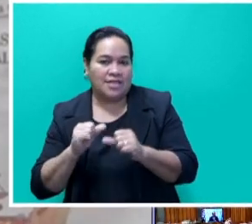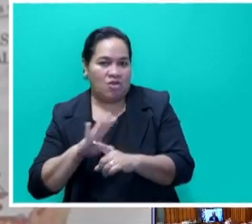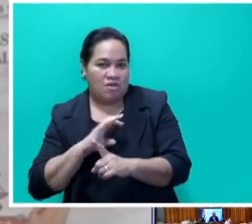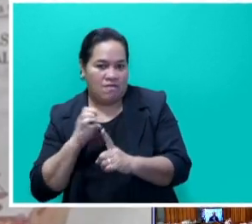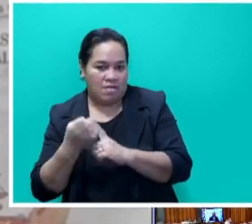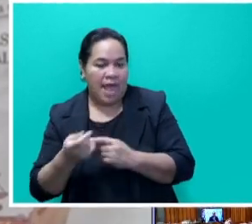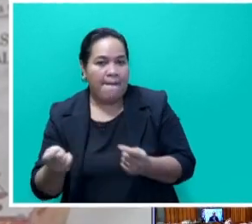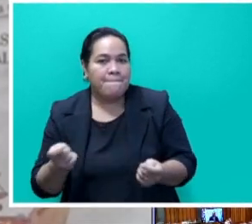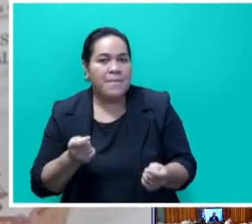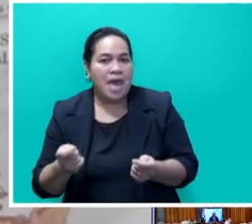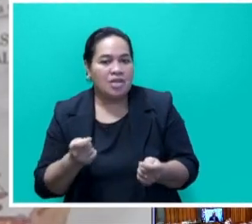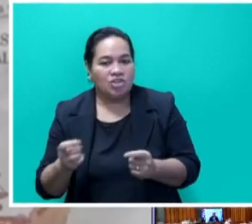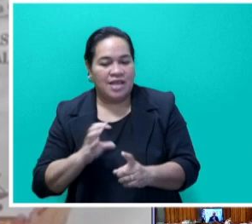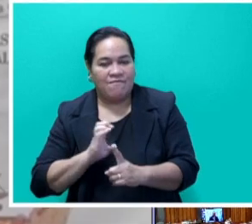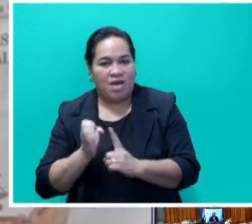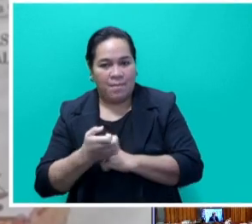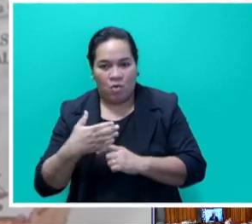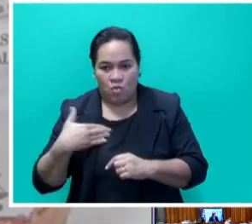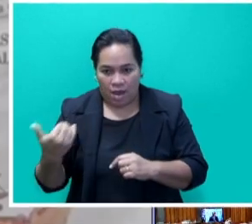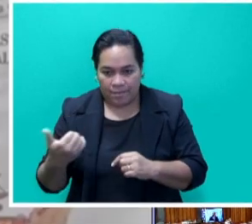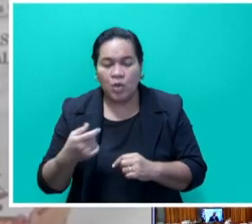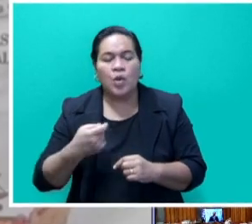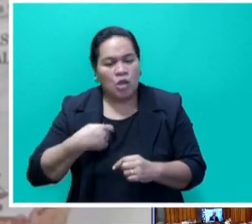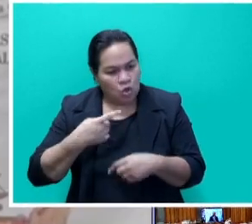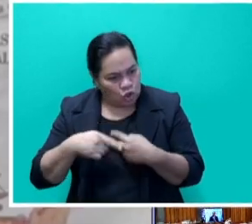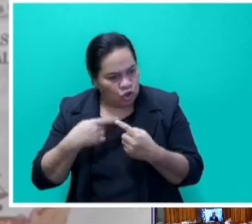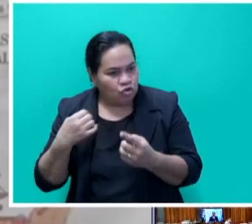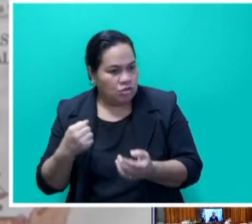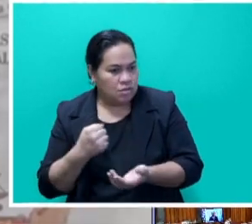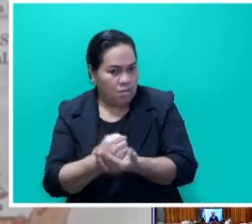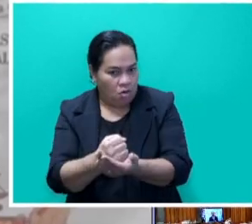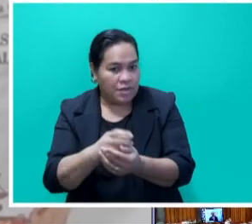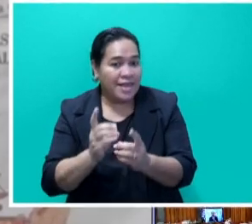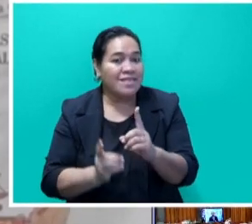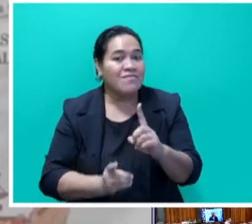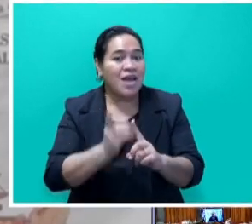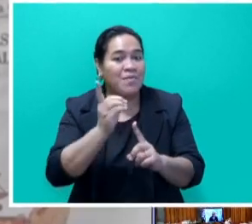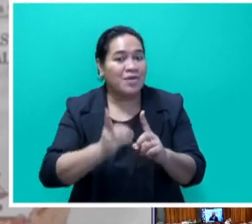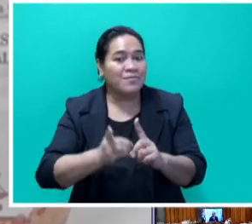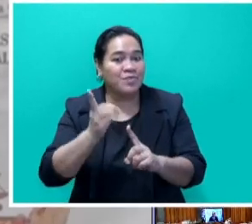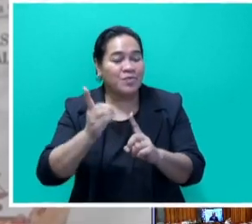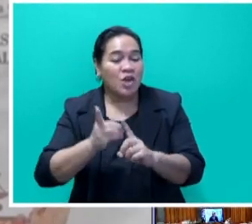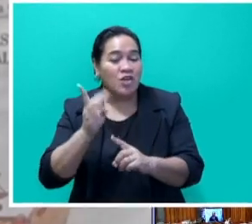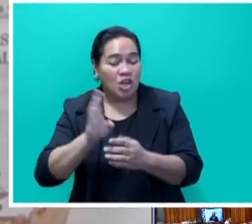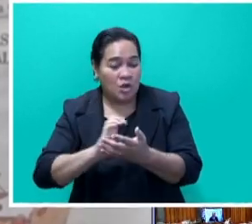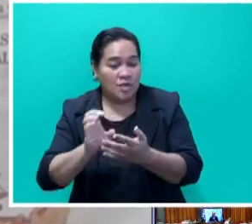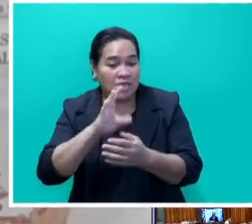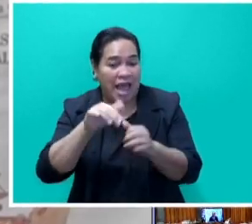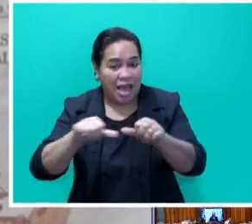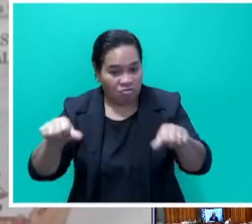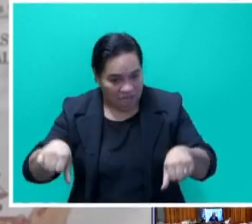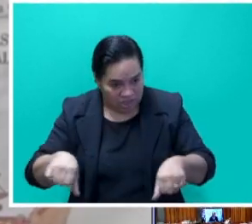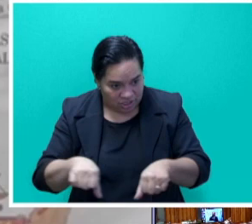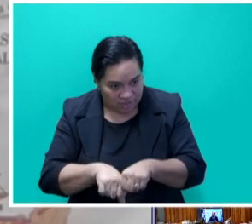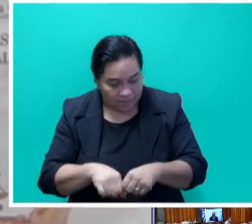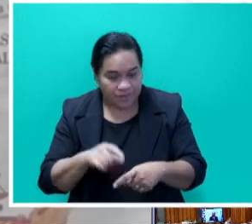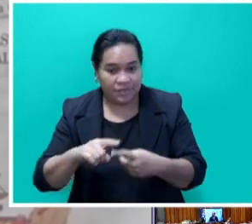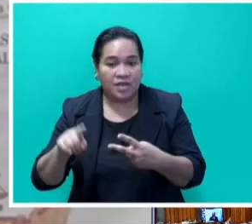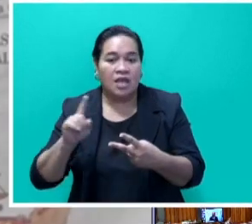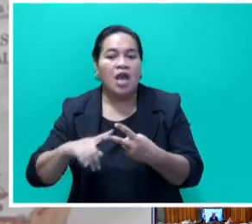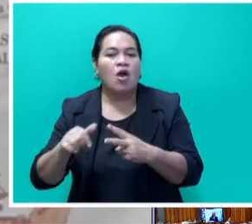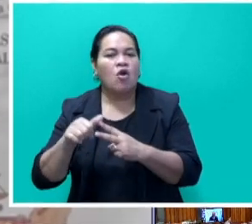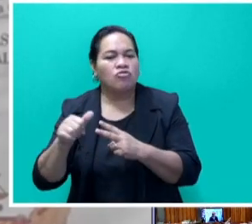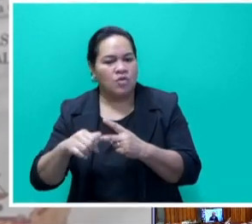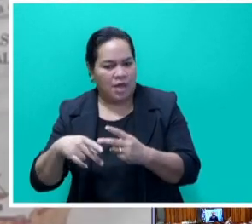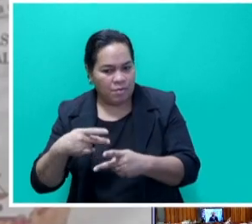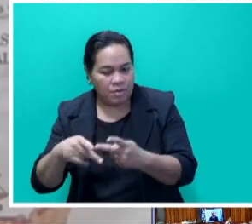the environment well. We will continue our emphasis on supporting the development of the commercial agricultural sector and agro-processing